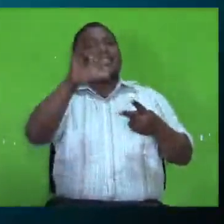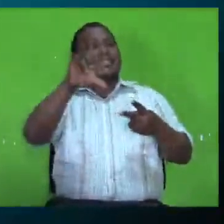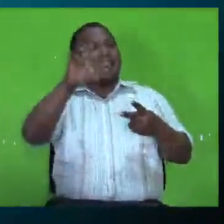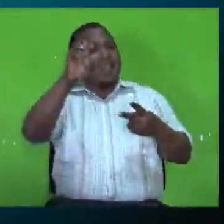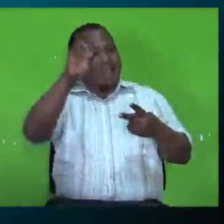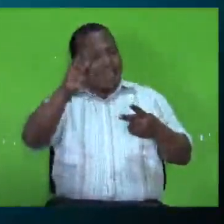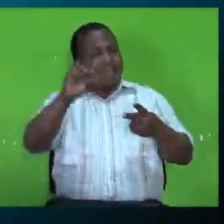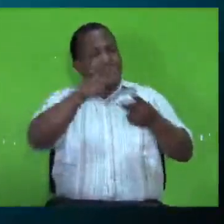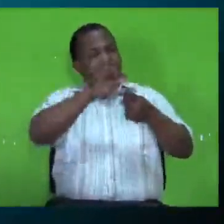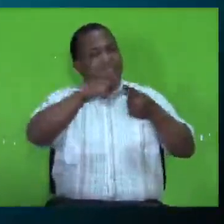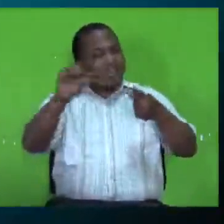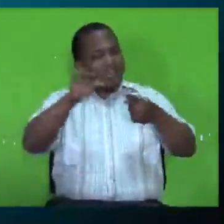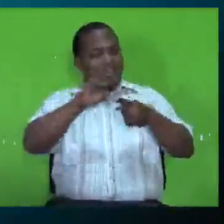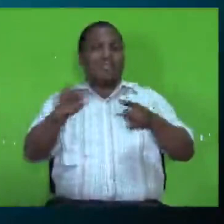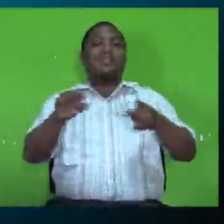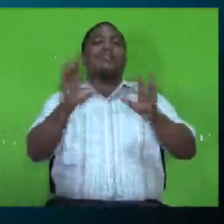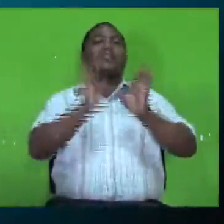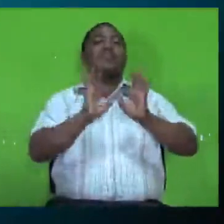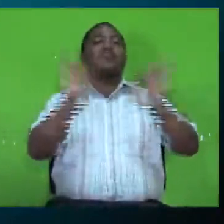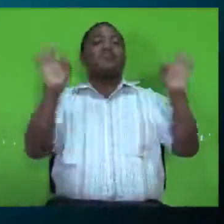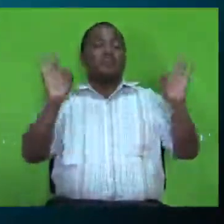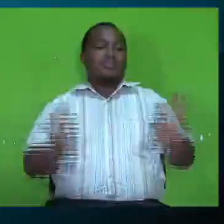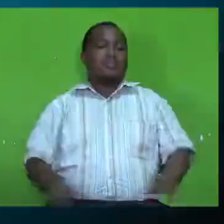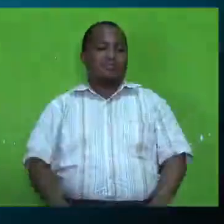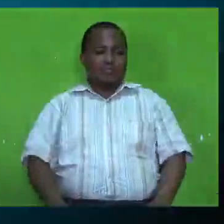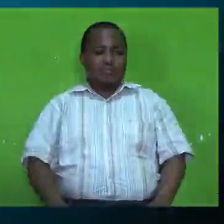xylem vessels. Good.